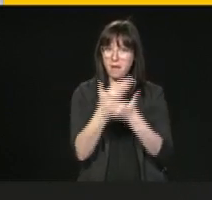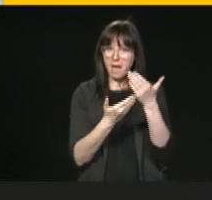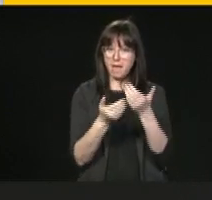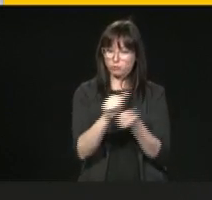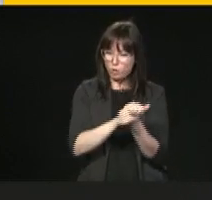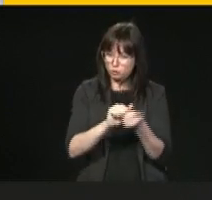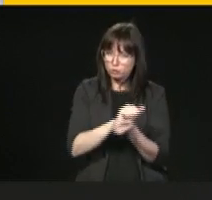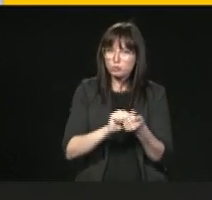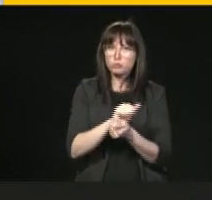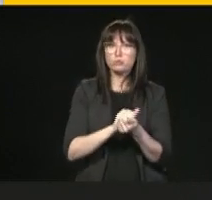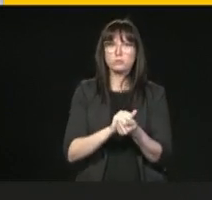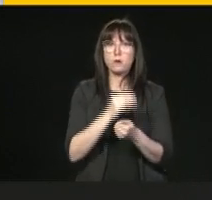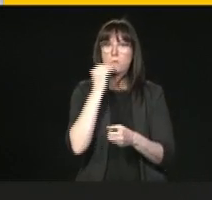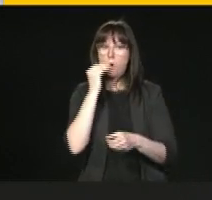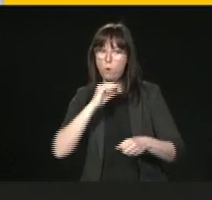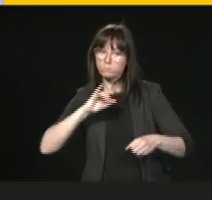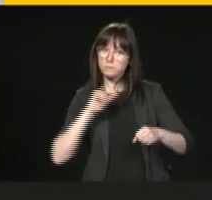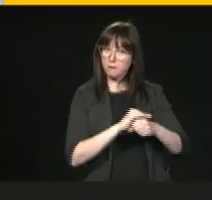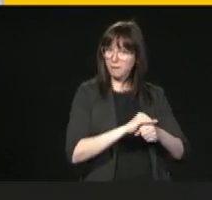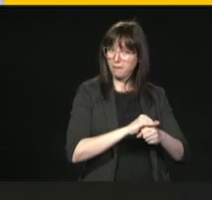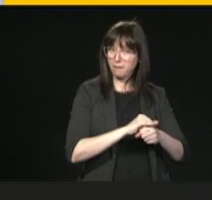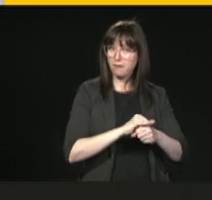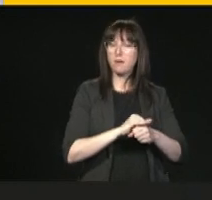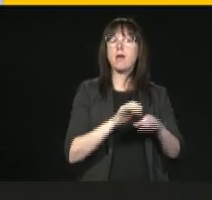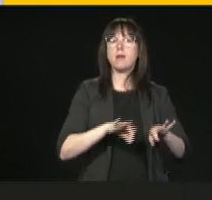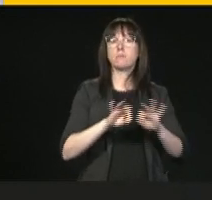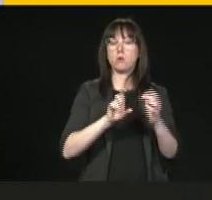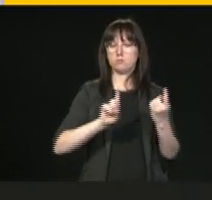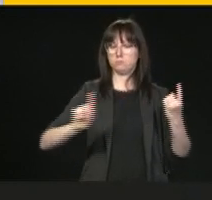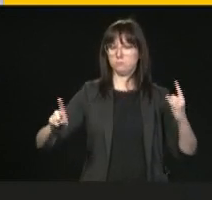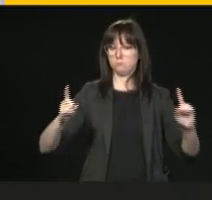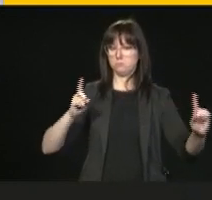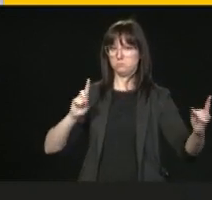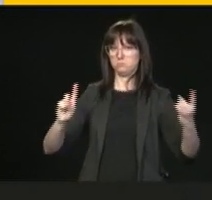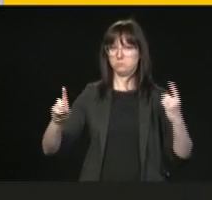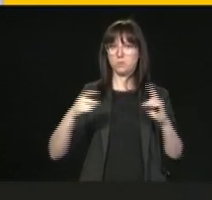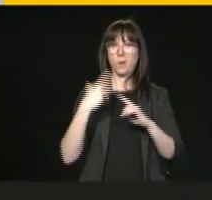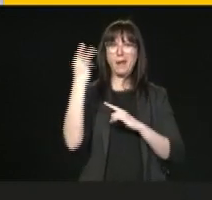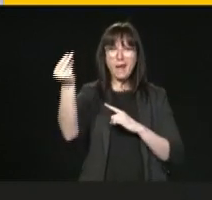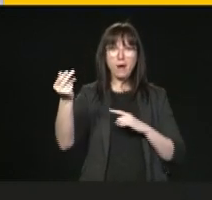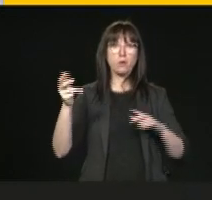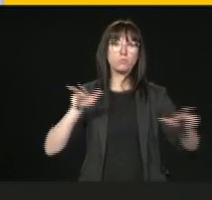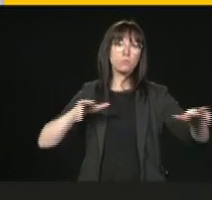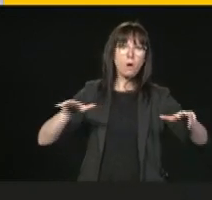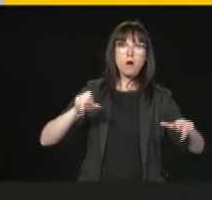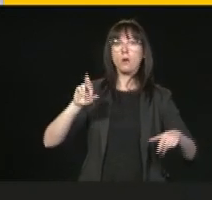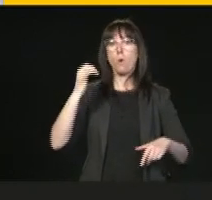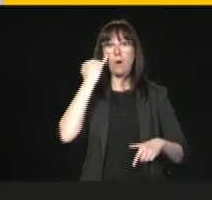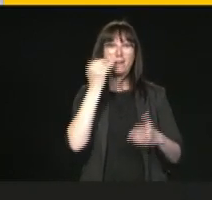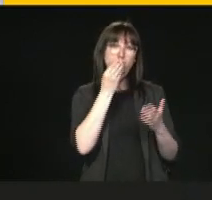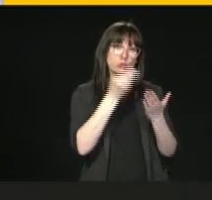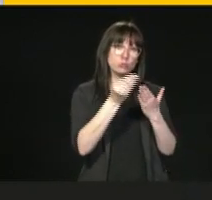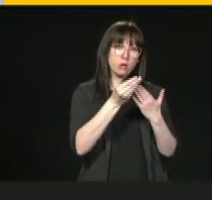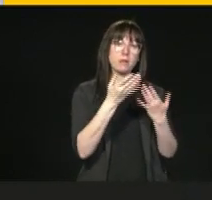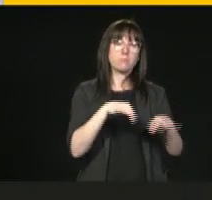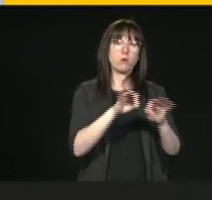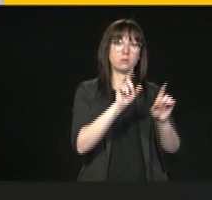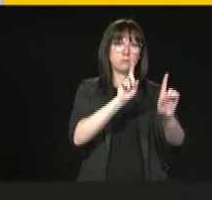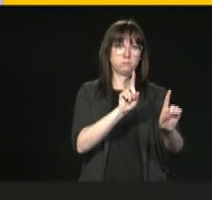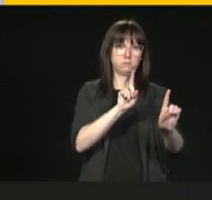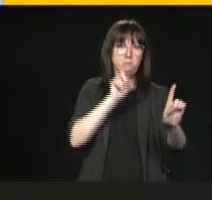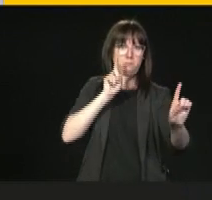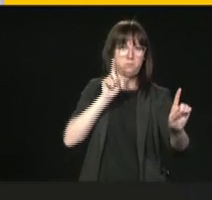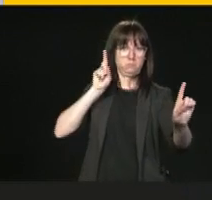home as much as possible, and keep a safe distance from each other when we go for a walk or when we have to go to the grocery store.